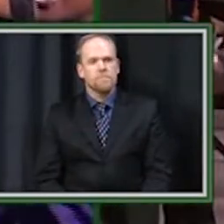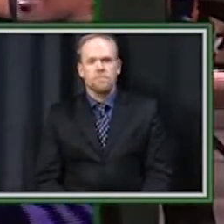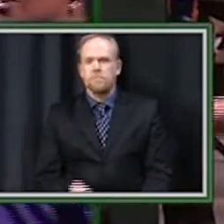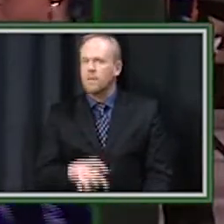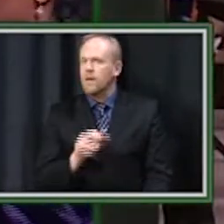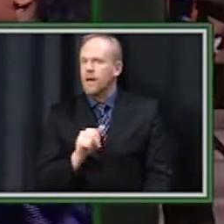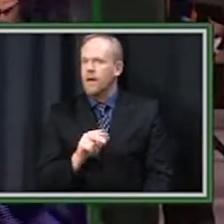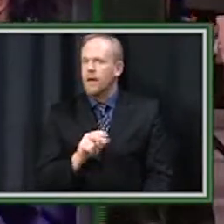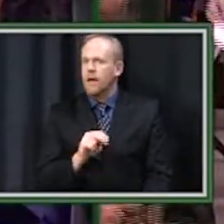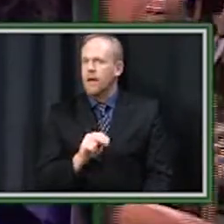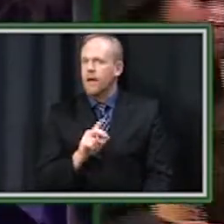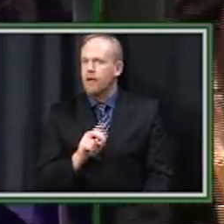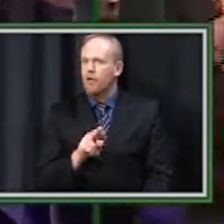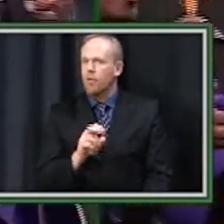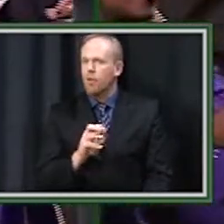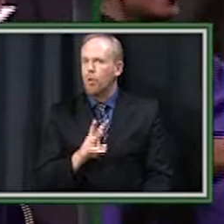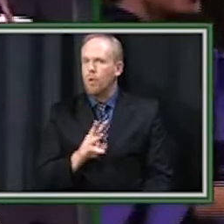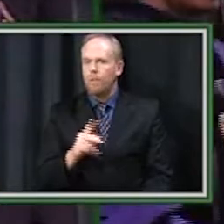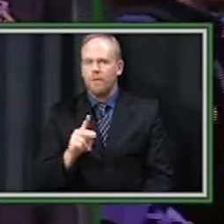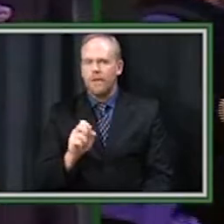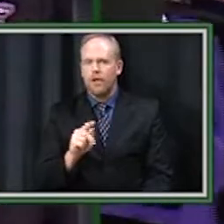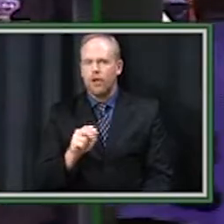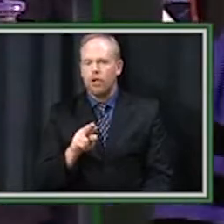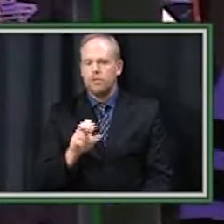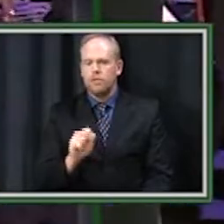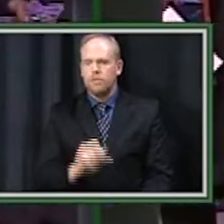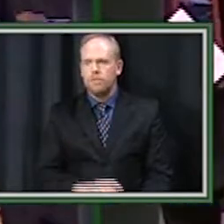Andrew Peters.